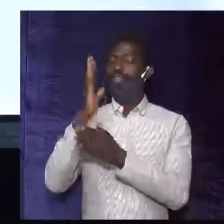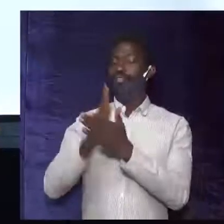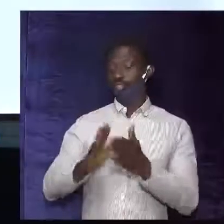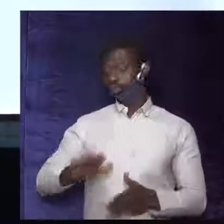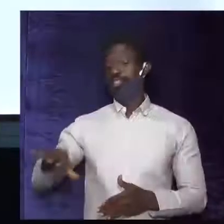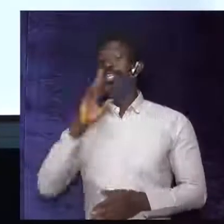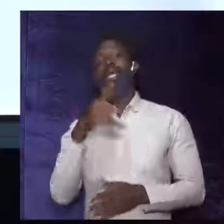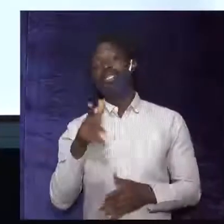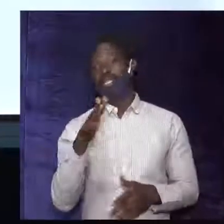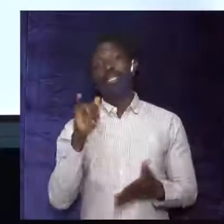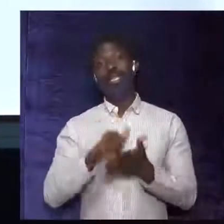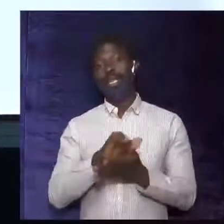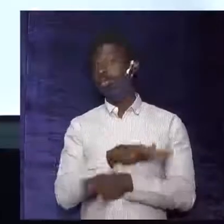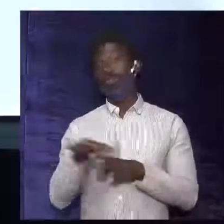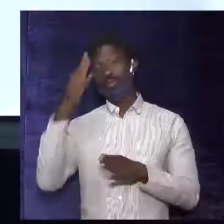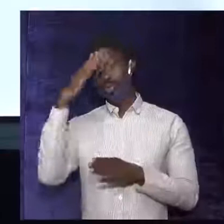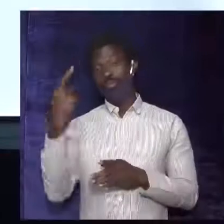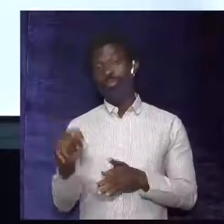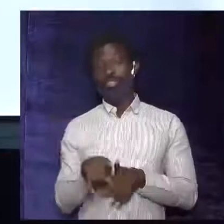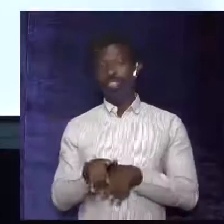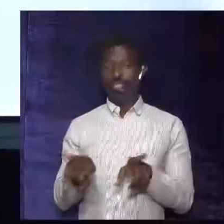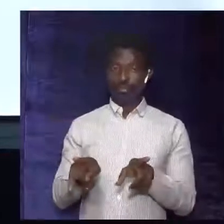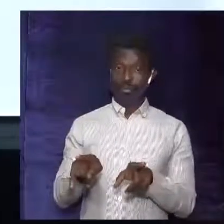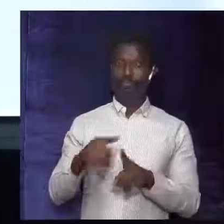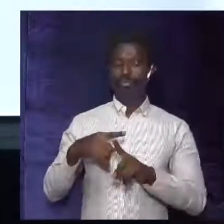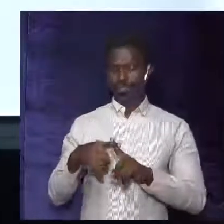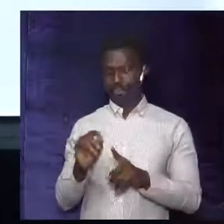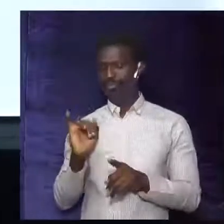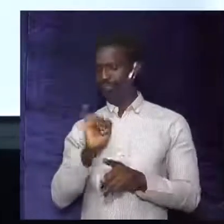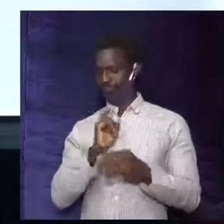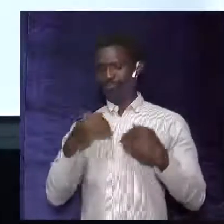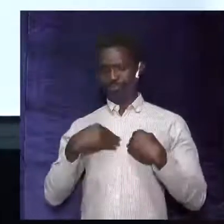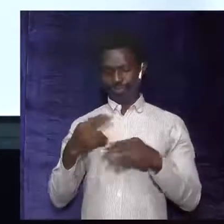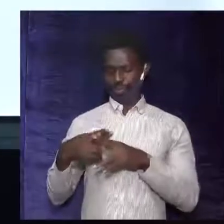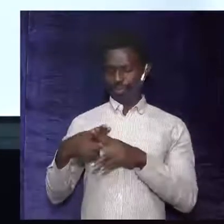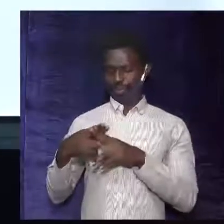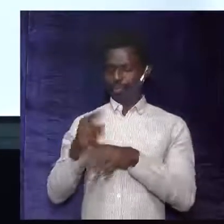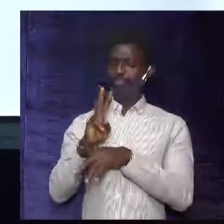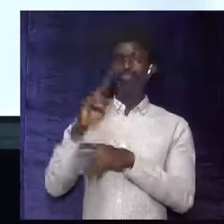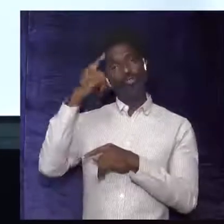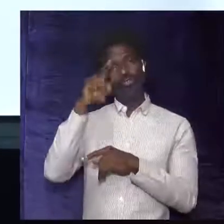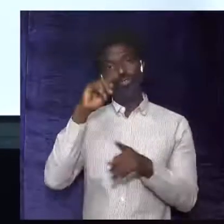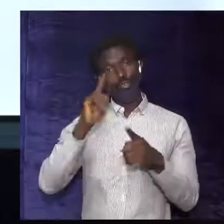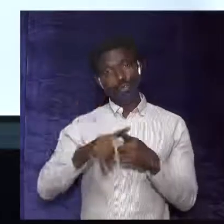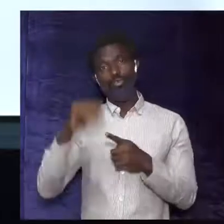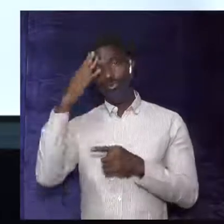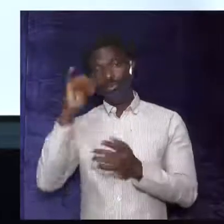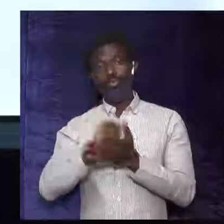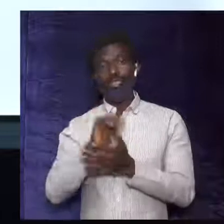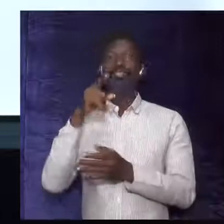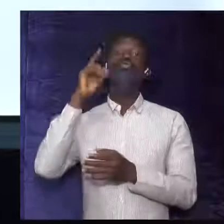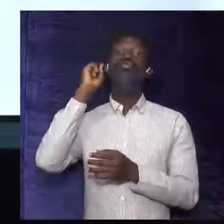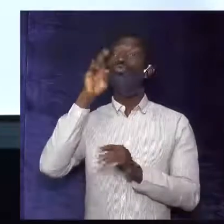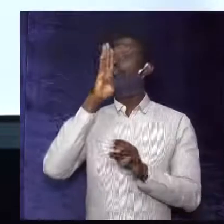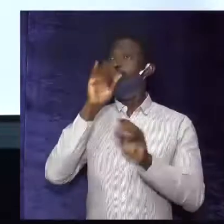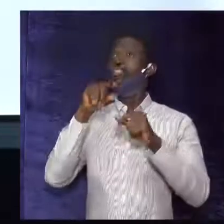there who do not know which one is vertical, which one is horizontal. They mix it up. But I have a short video for you that will clarify that. You should also be